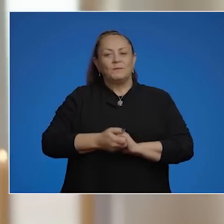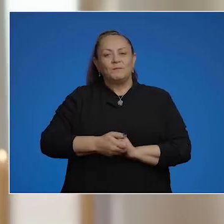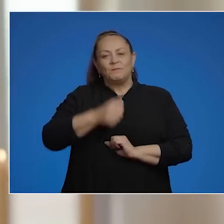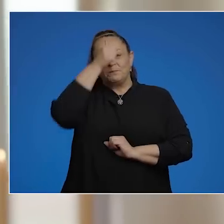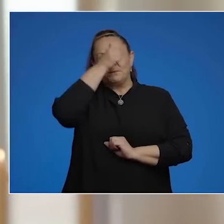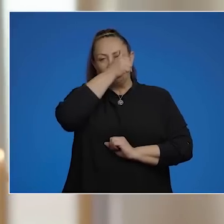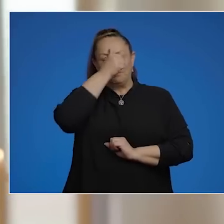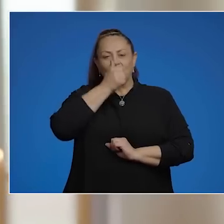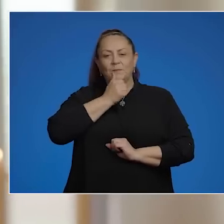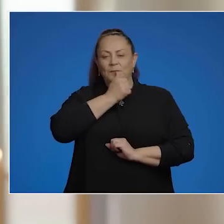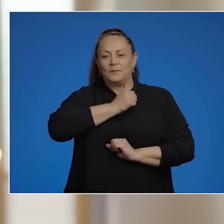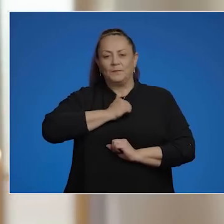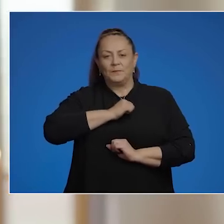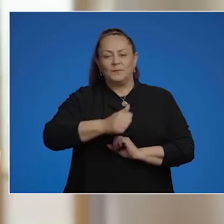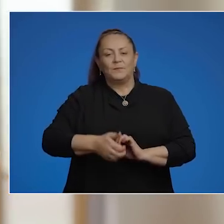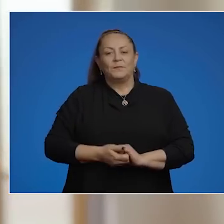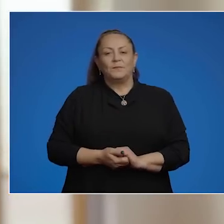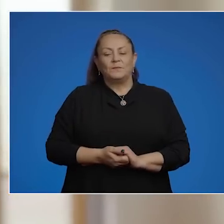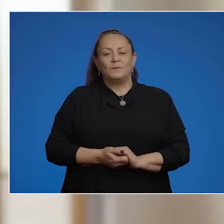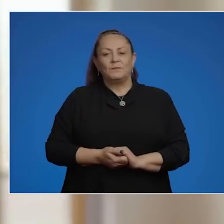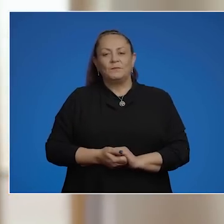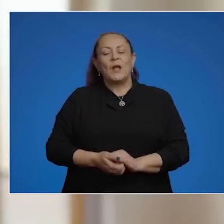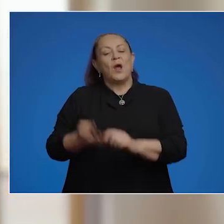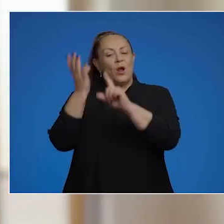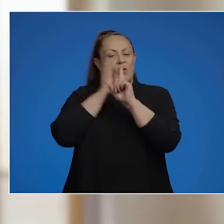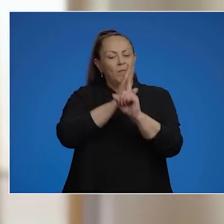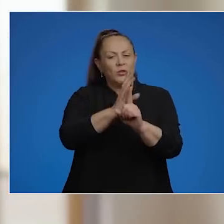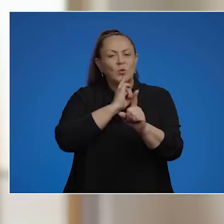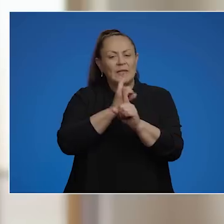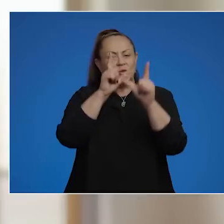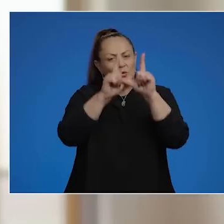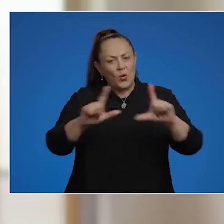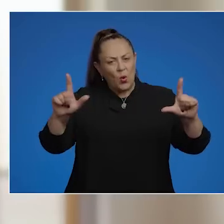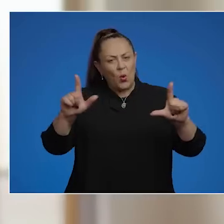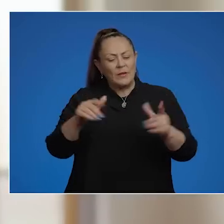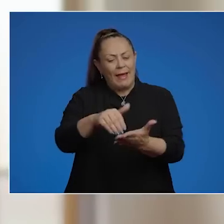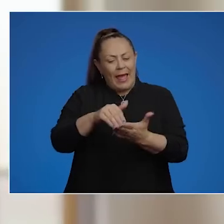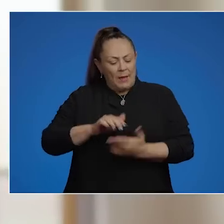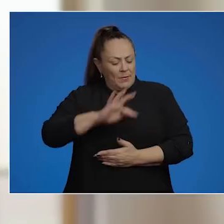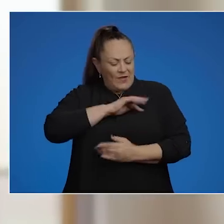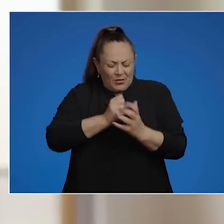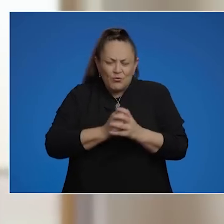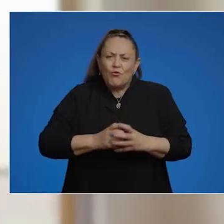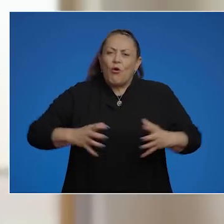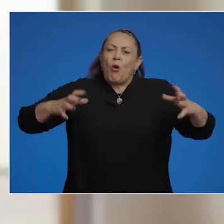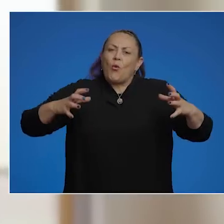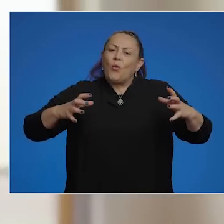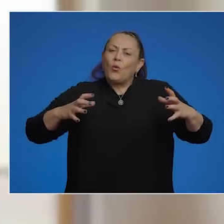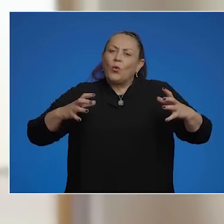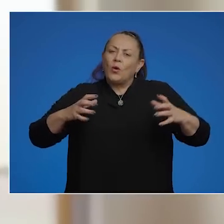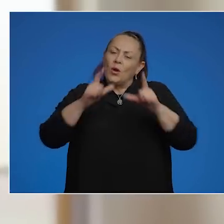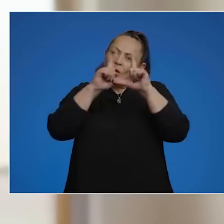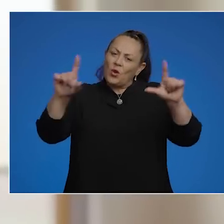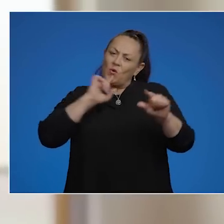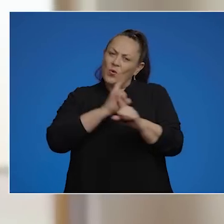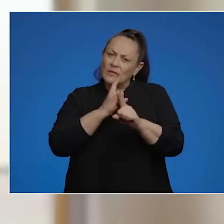Lord. The Apostle said to the Lord, Increase our faith. The Lord replied, Were your